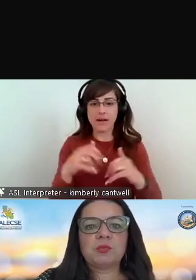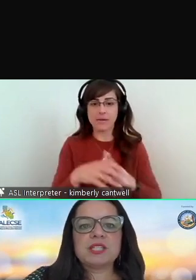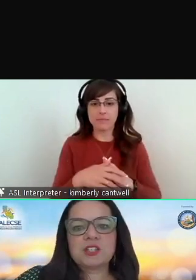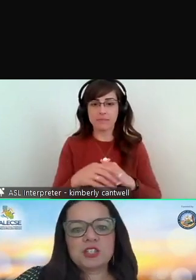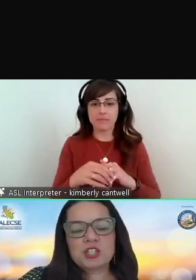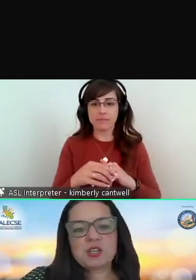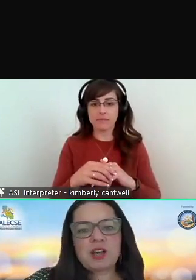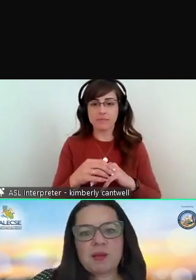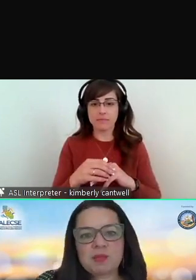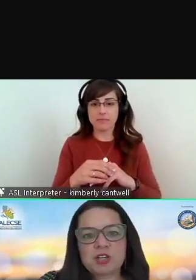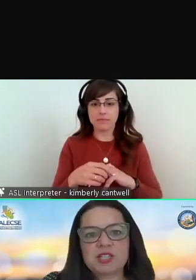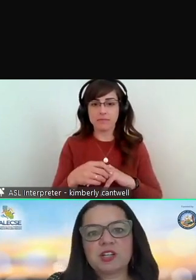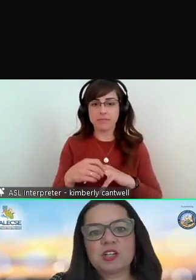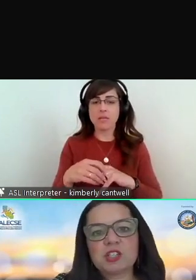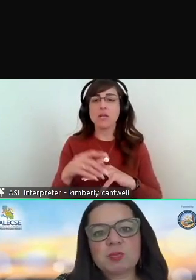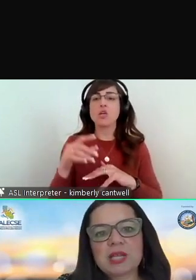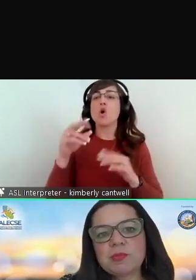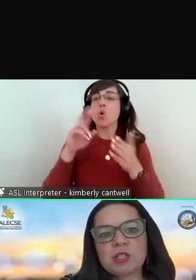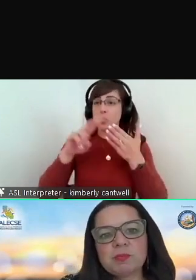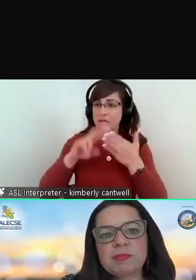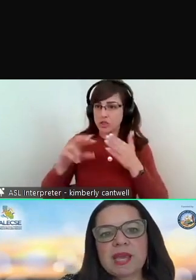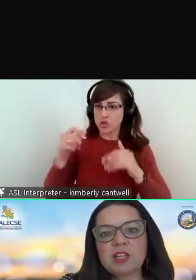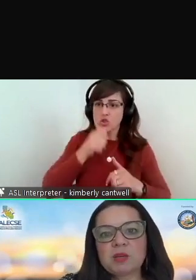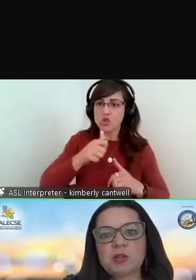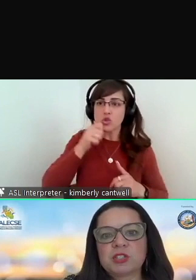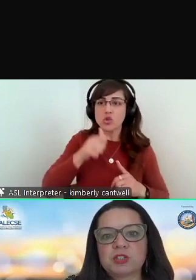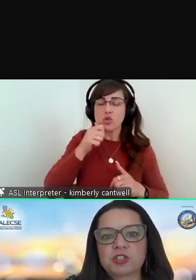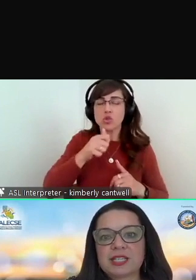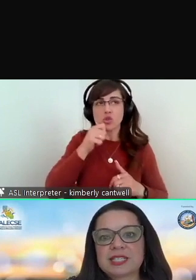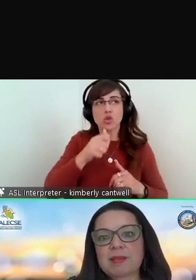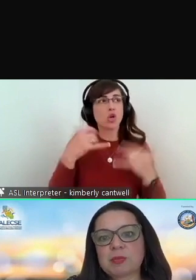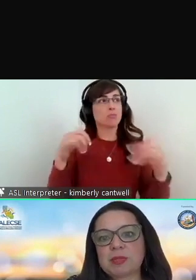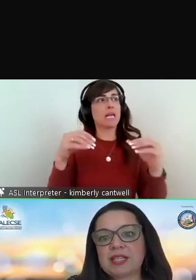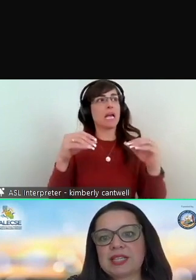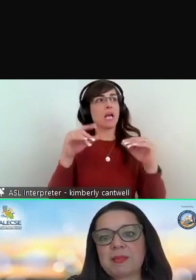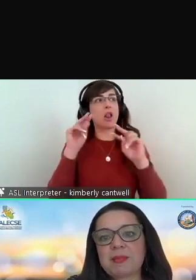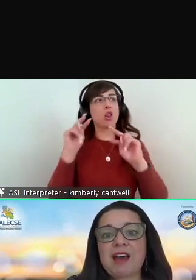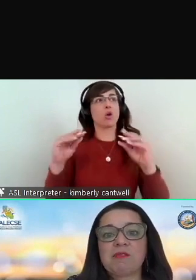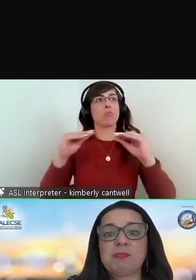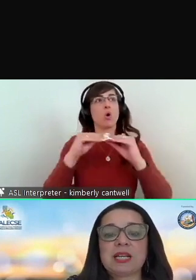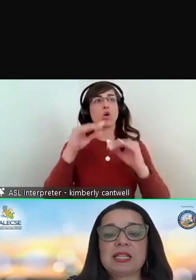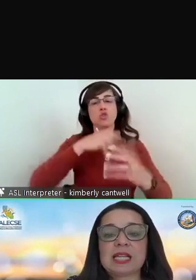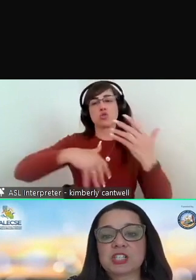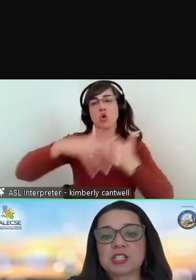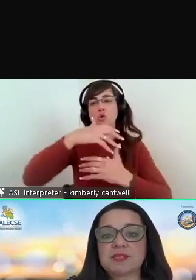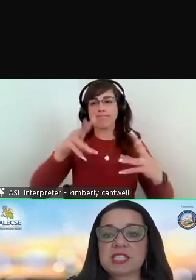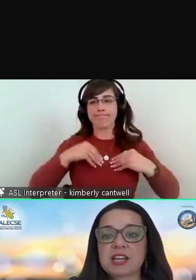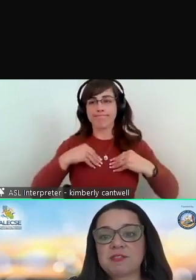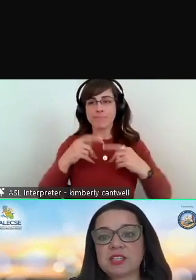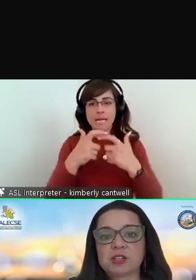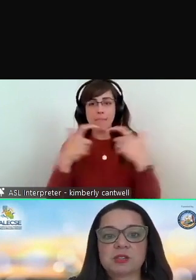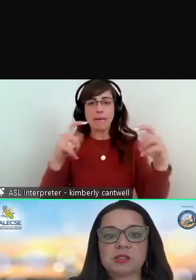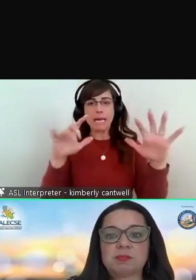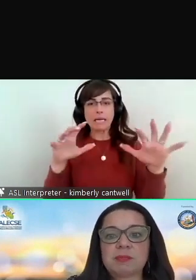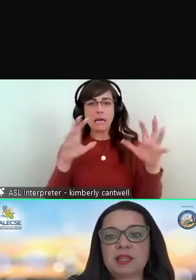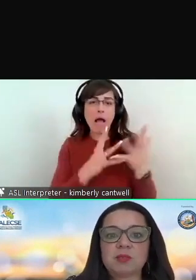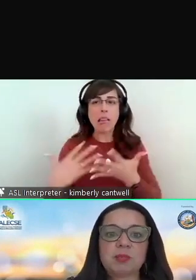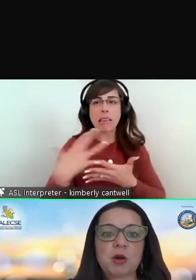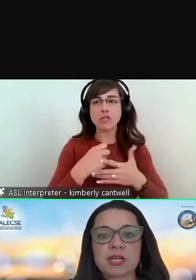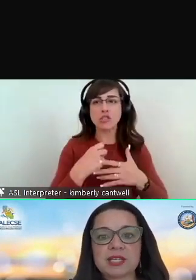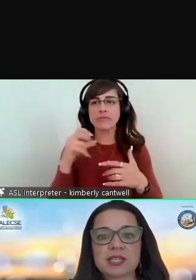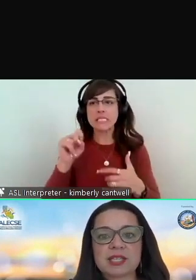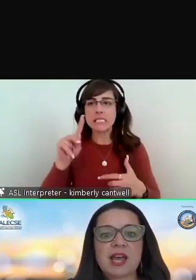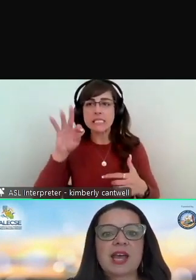Where research shows that girls play may look more socially acceptable. Like they may have big collections of stuffies or My